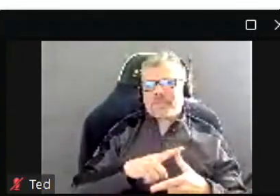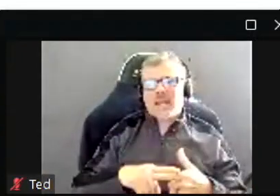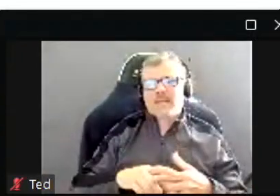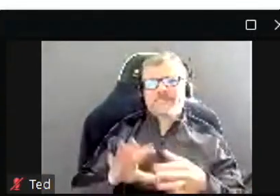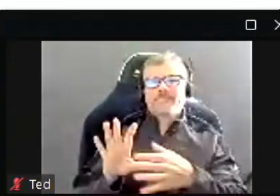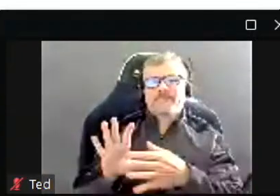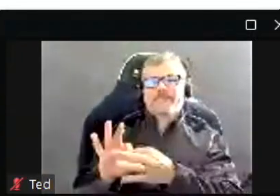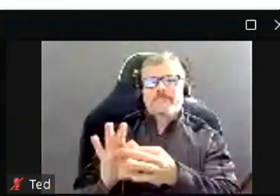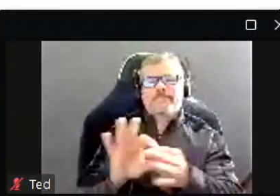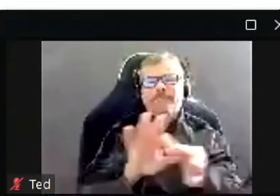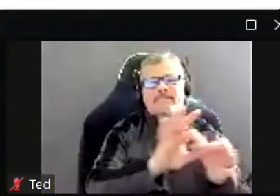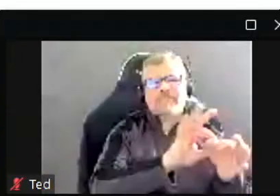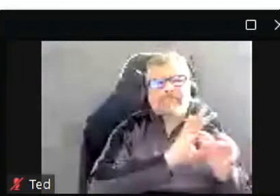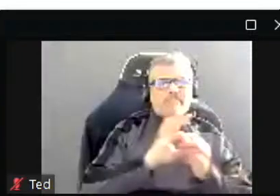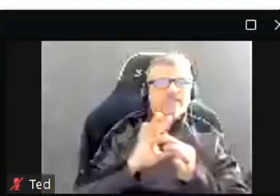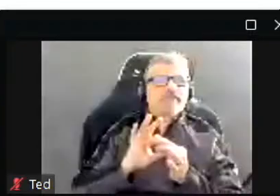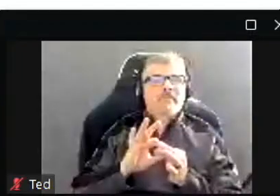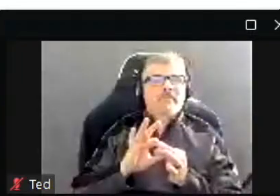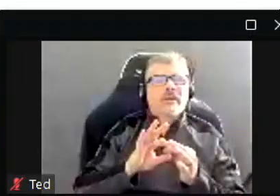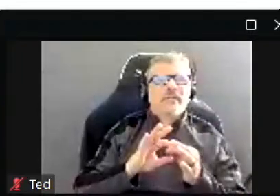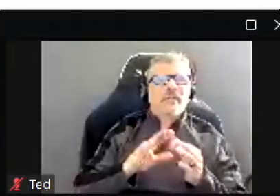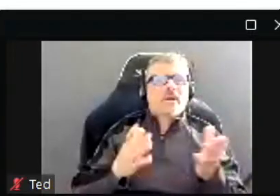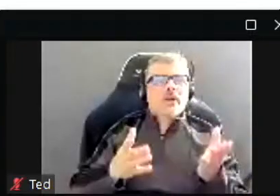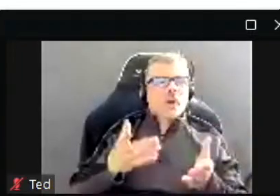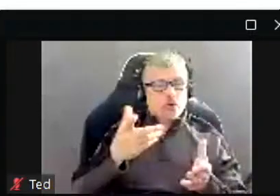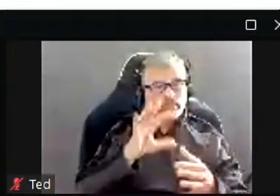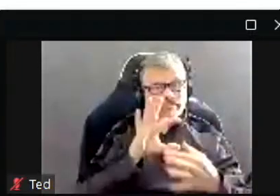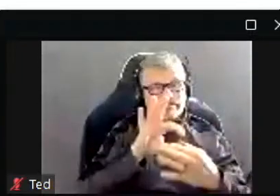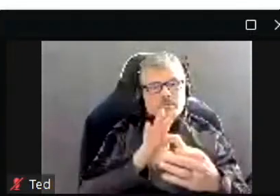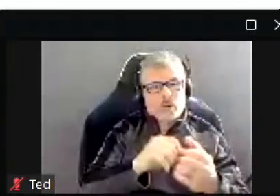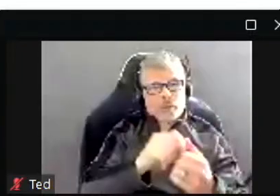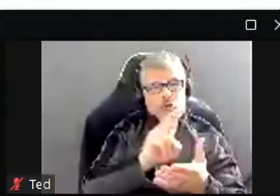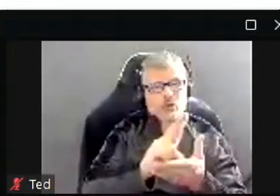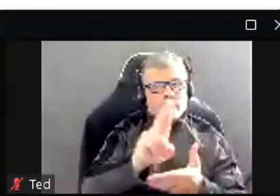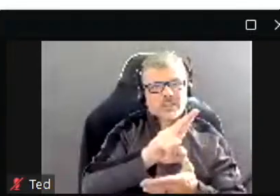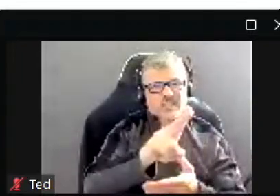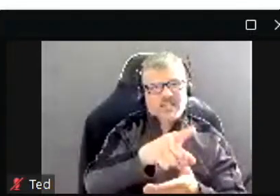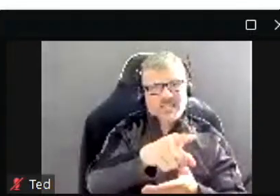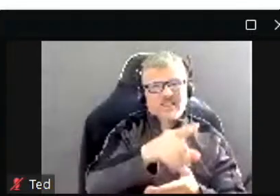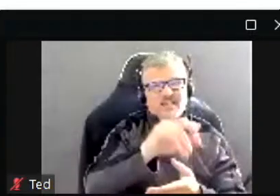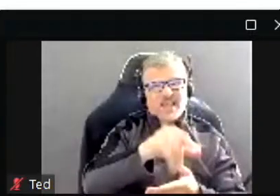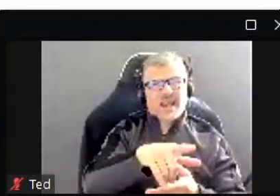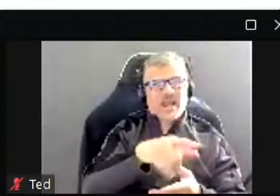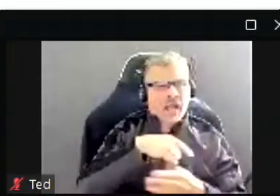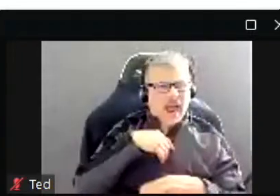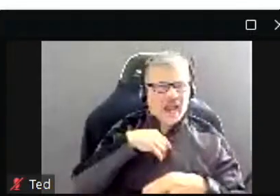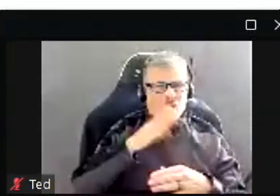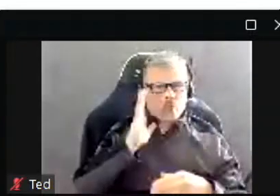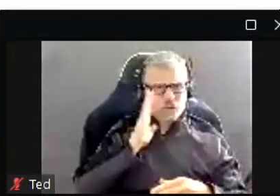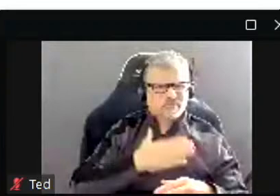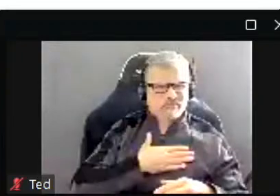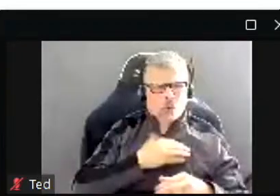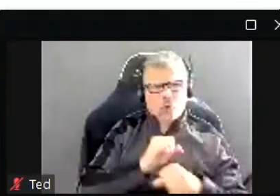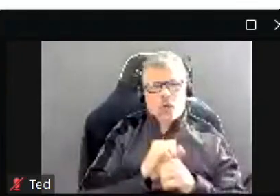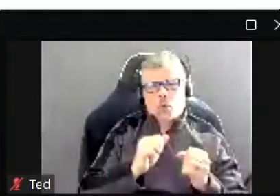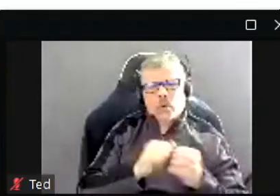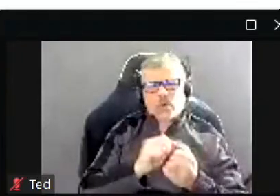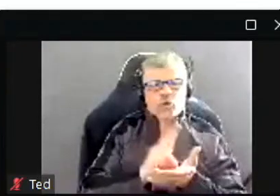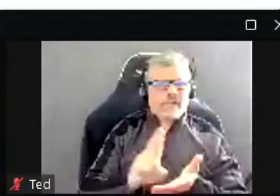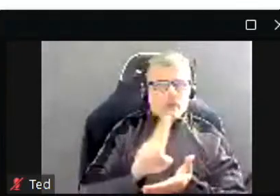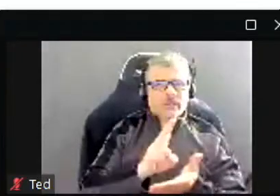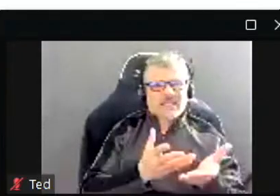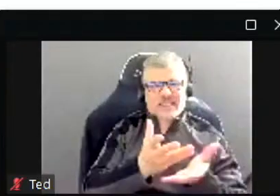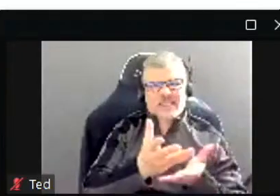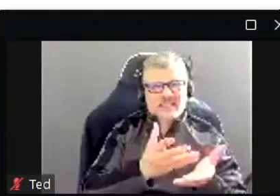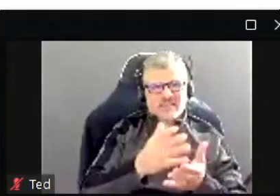at a university that would want to have a pipeline with teachers coming out from that 5-year program? I would. So that was the highlight.